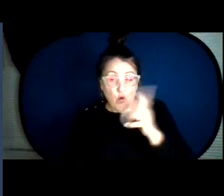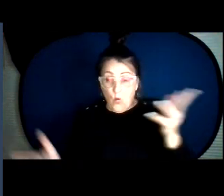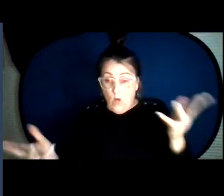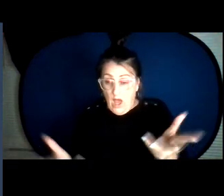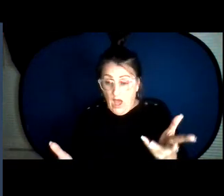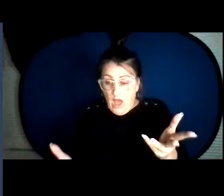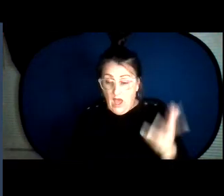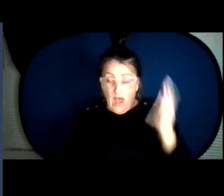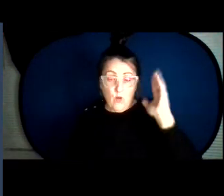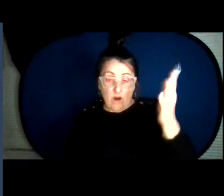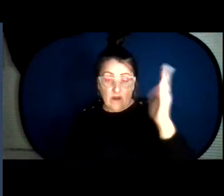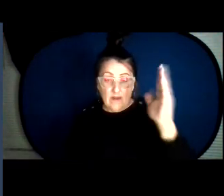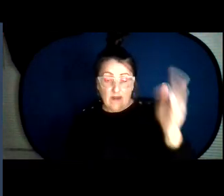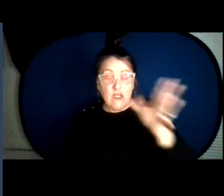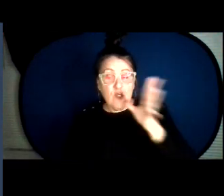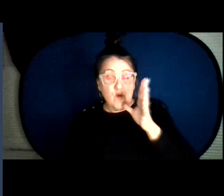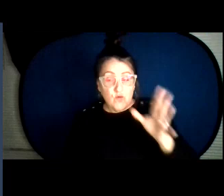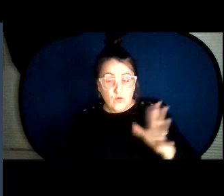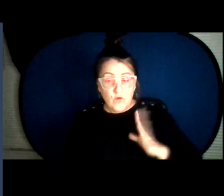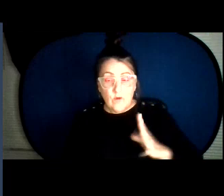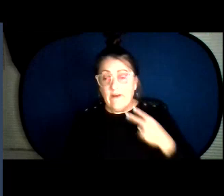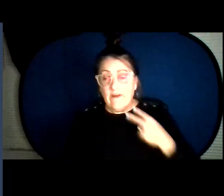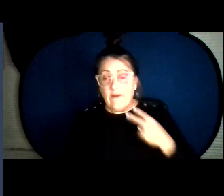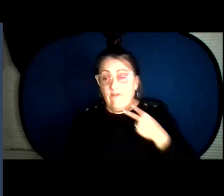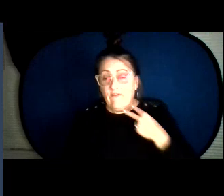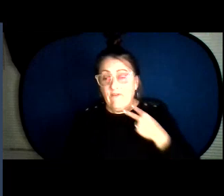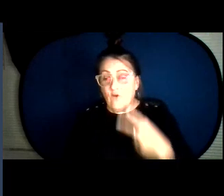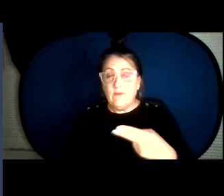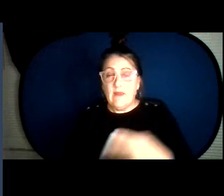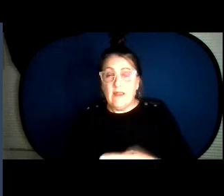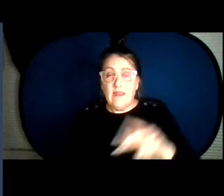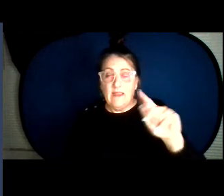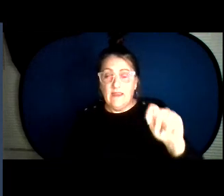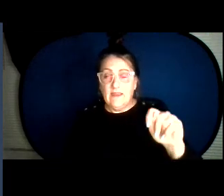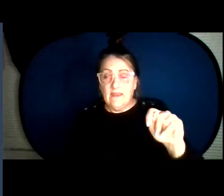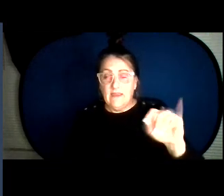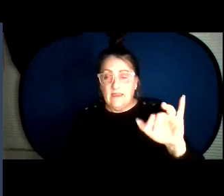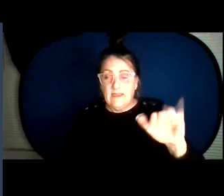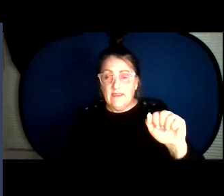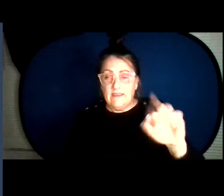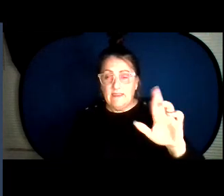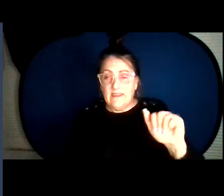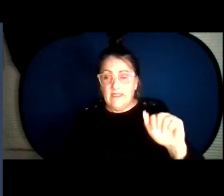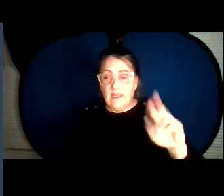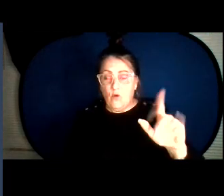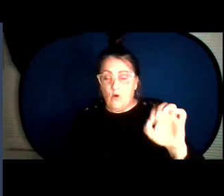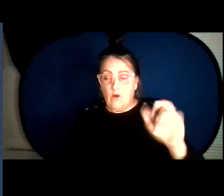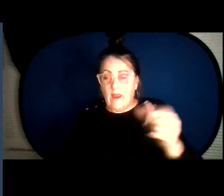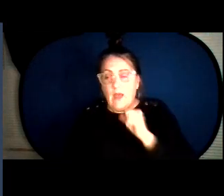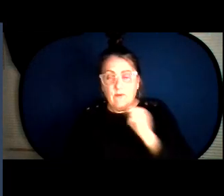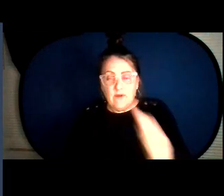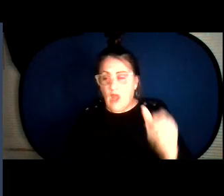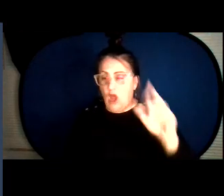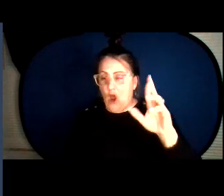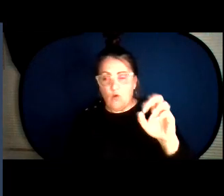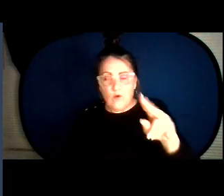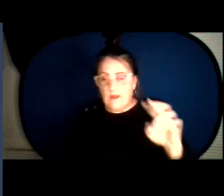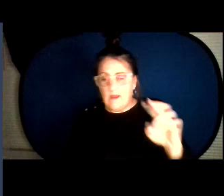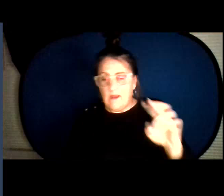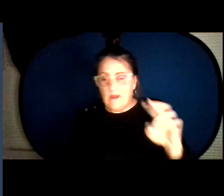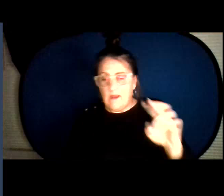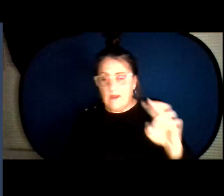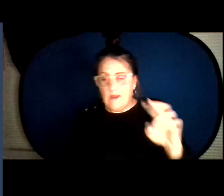Good afternoon, Chair Grisby and Commissioners. My name is Tiara Moringhill, not Renee Fletcher, unfortunately, and I'm the Deputy Division Chief for